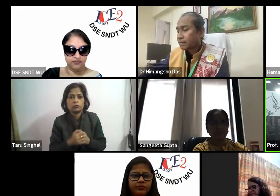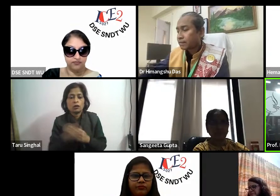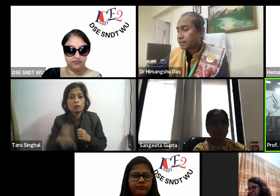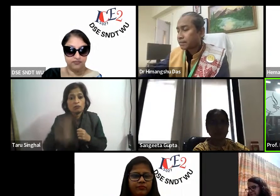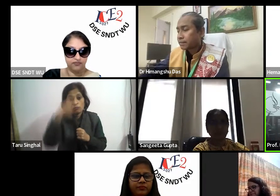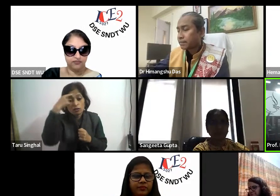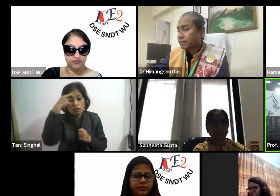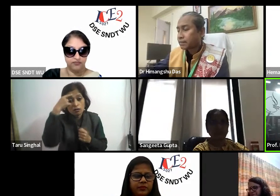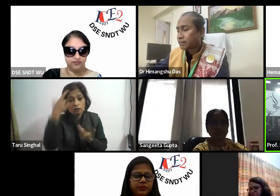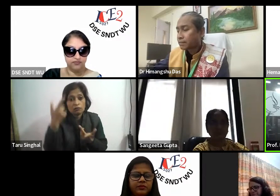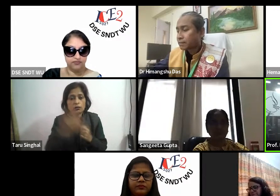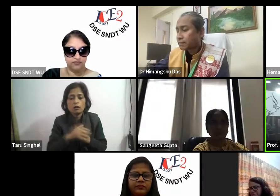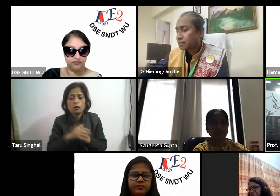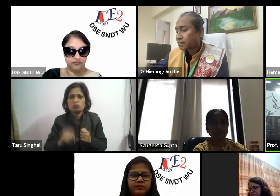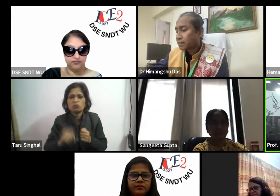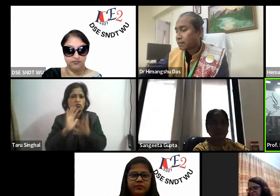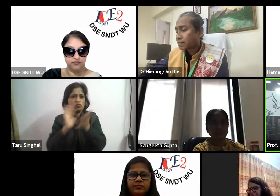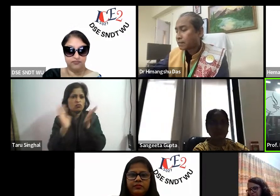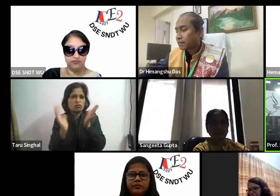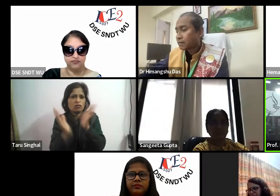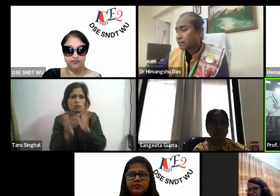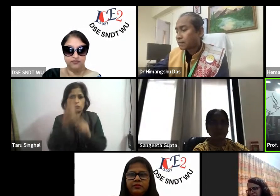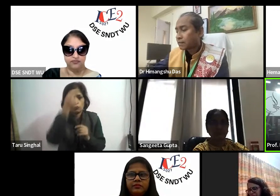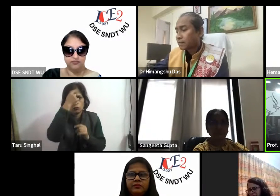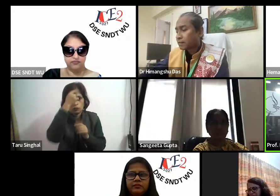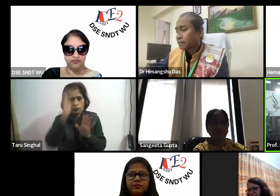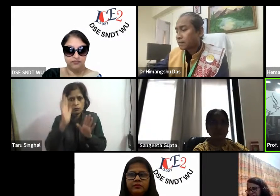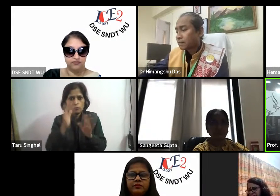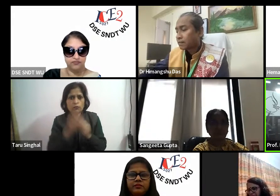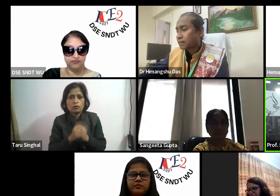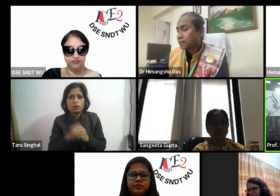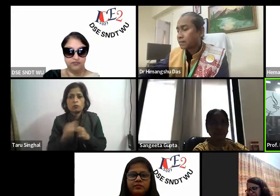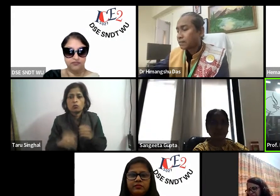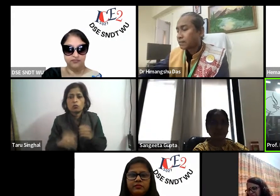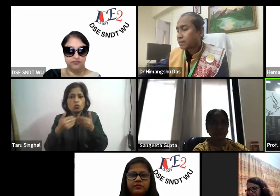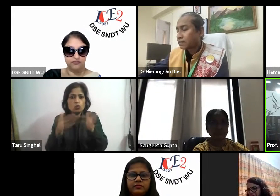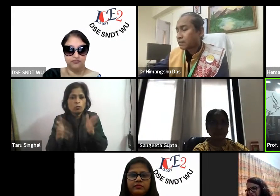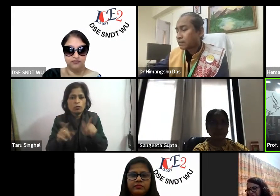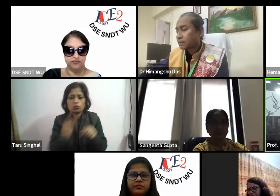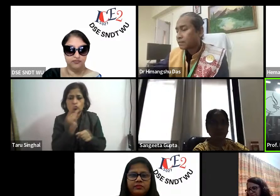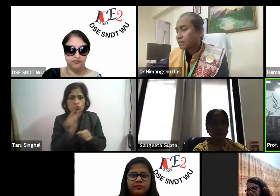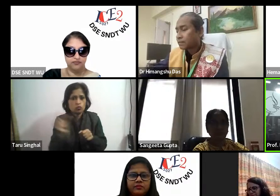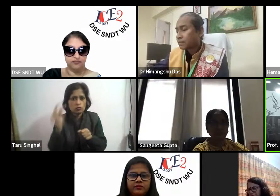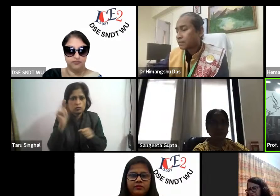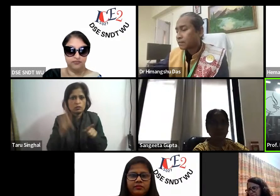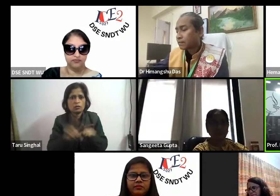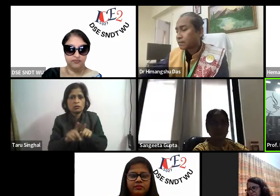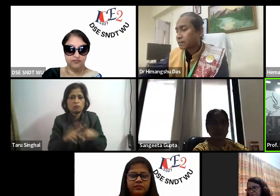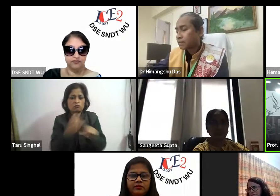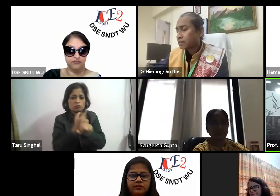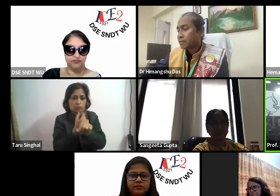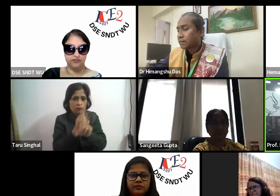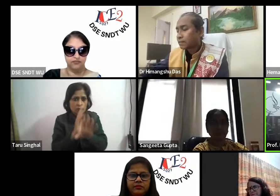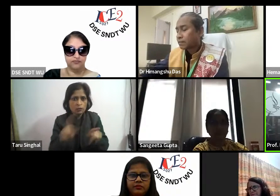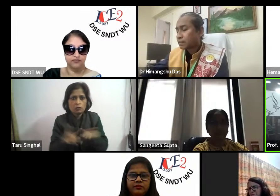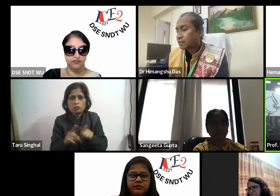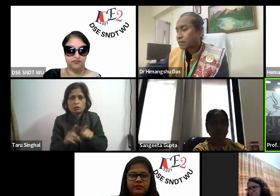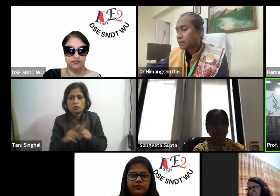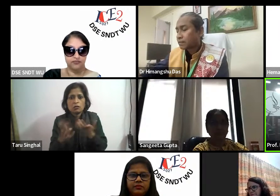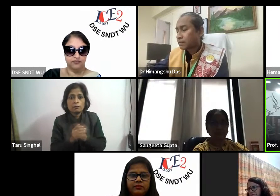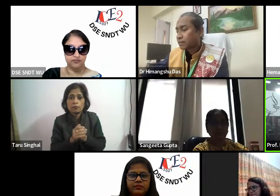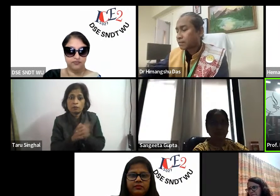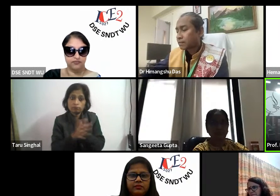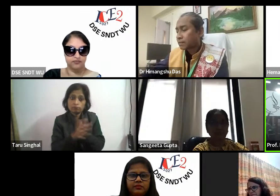Unfortunately, global challenge, open distance universities across globe, they are appreciated a lot.